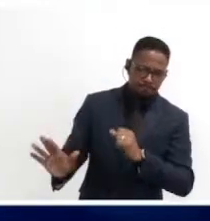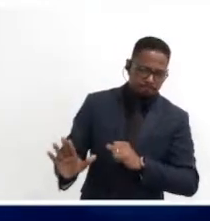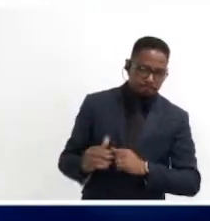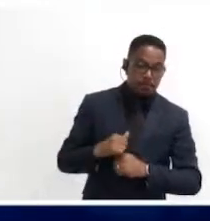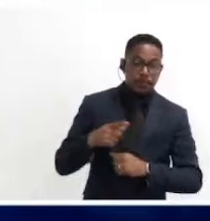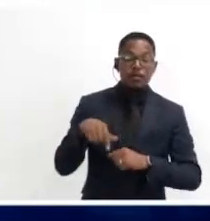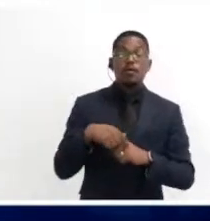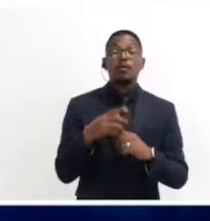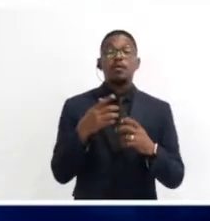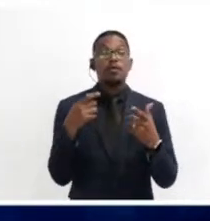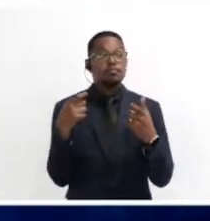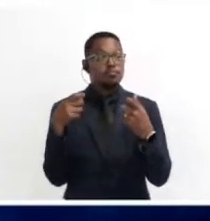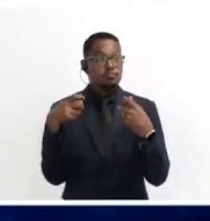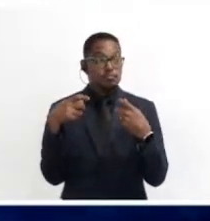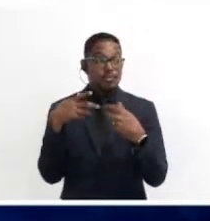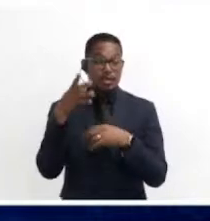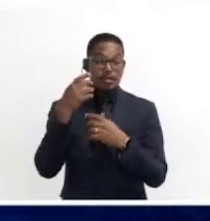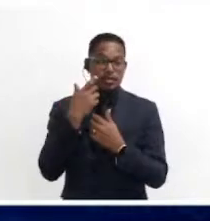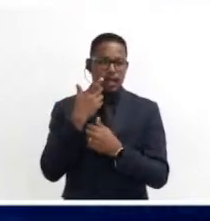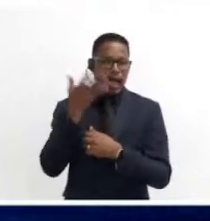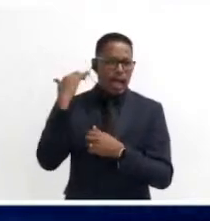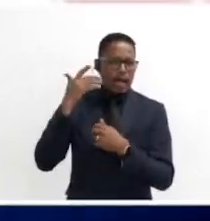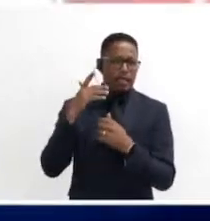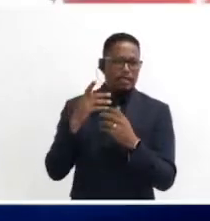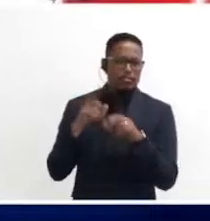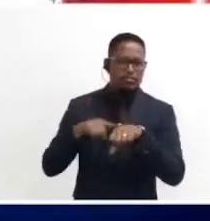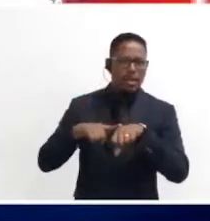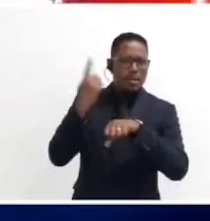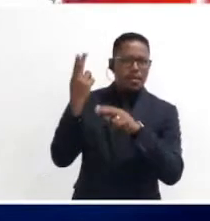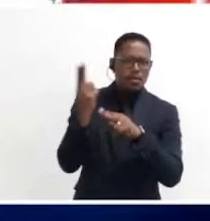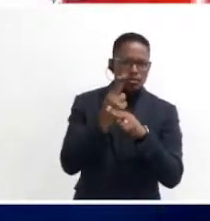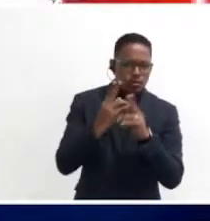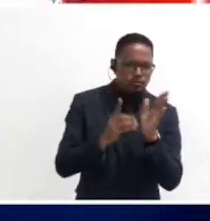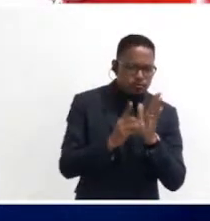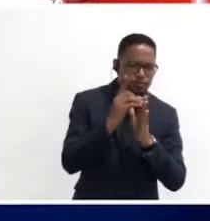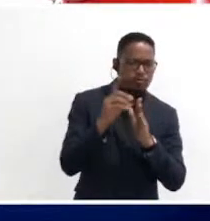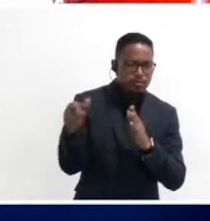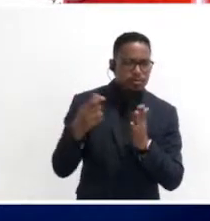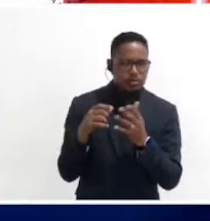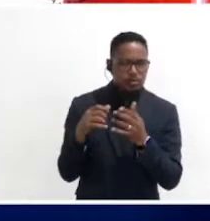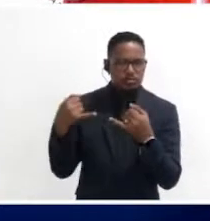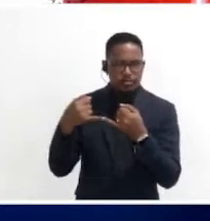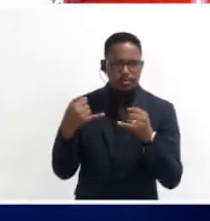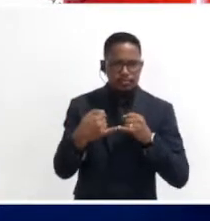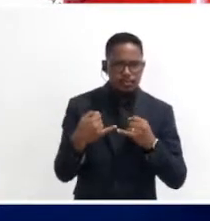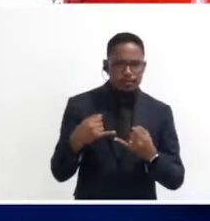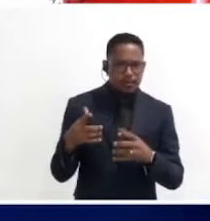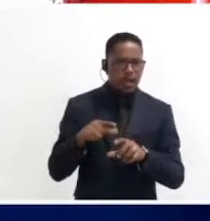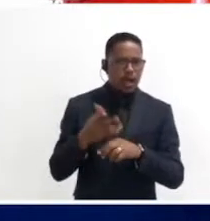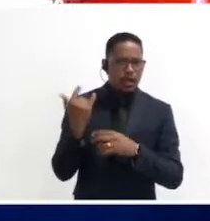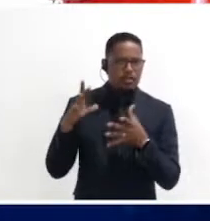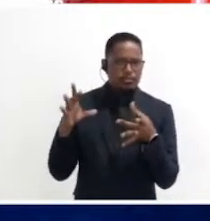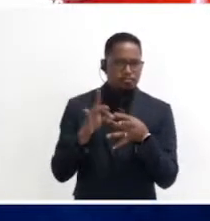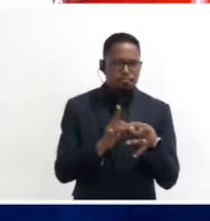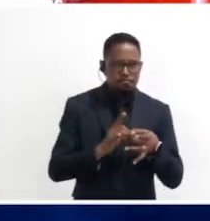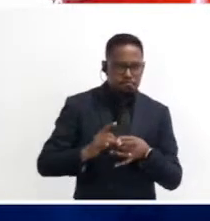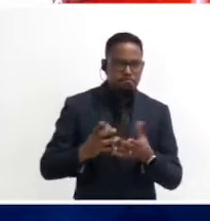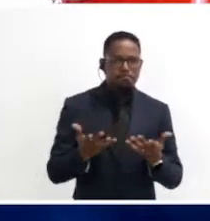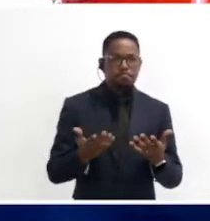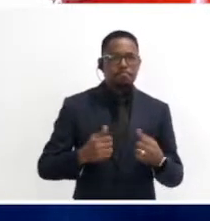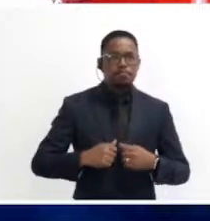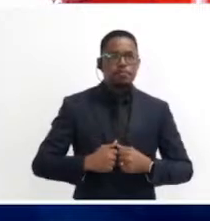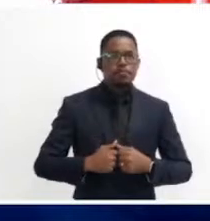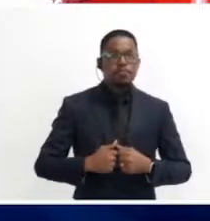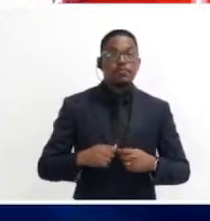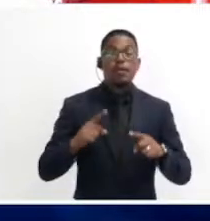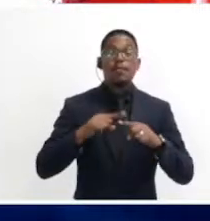developed, but it has not really, you know, back in the 90s,